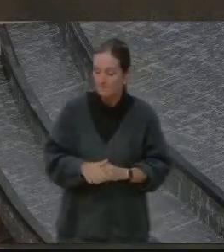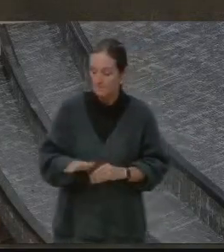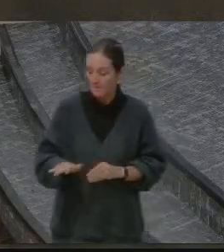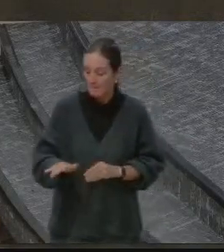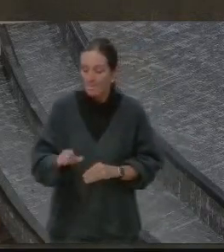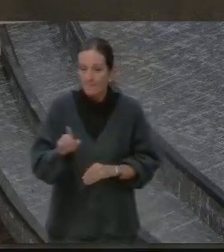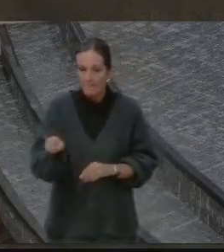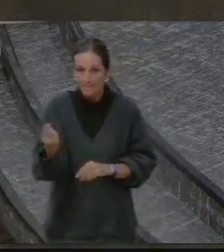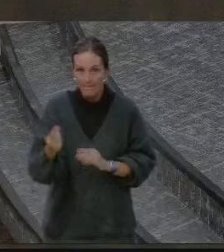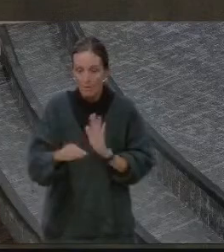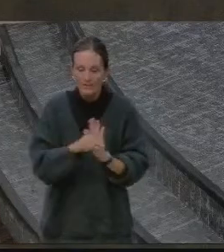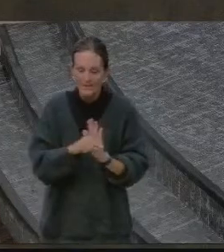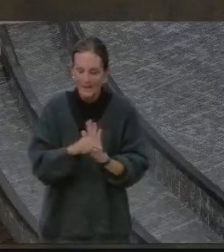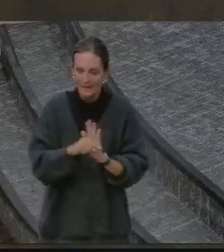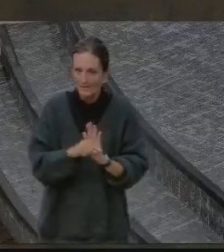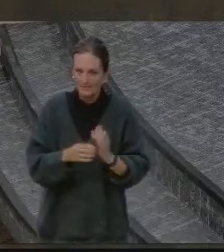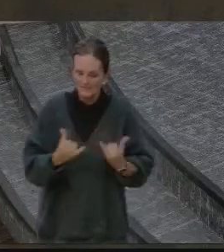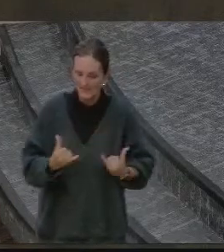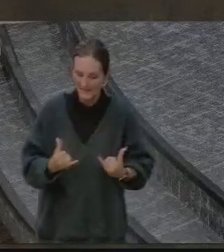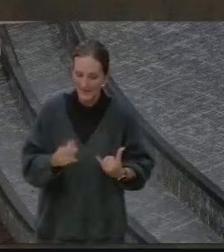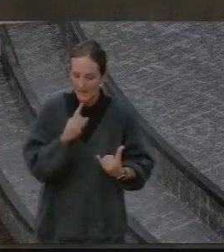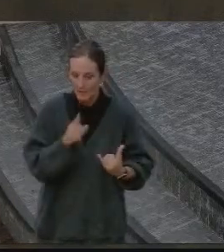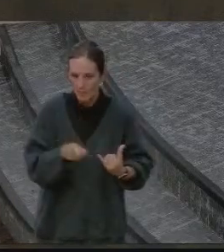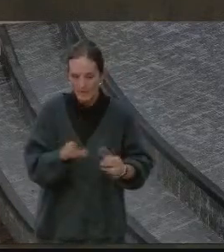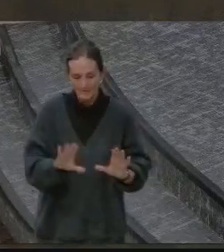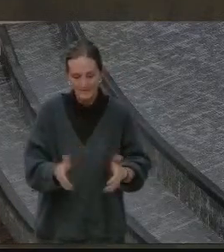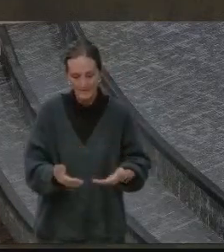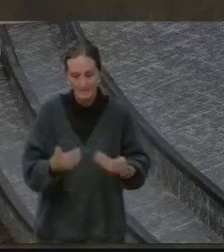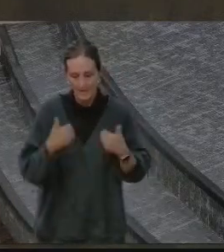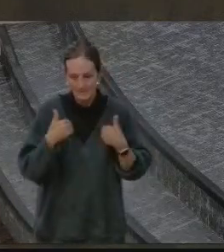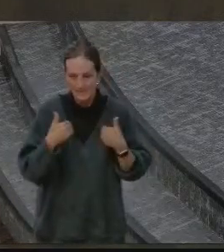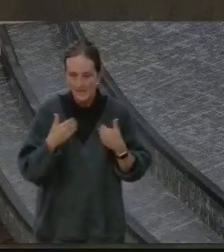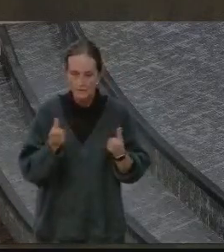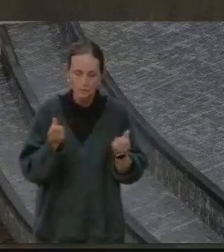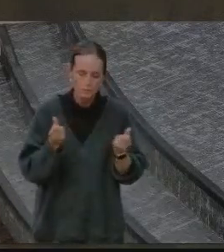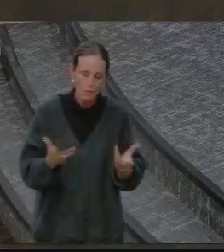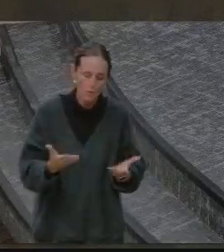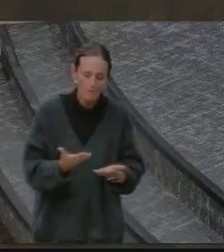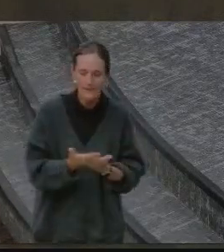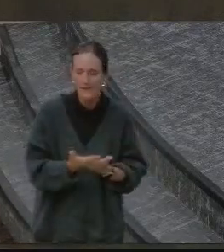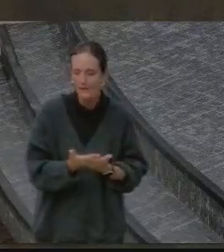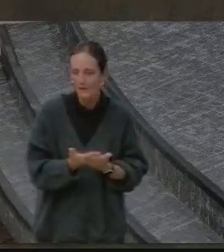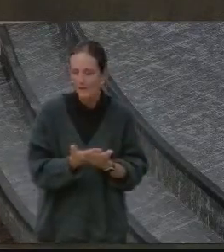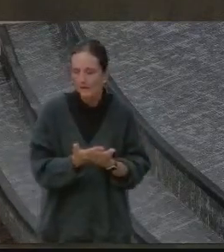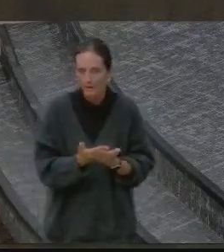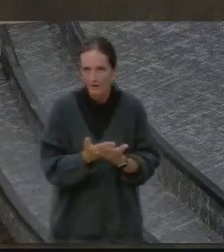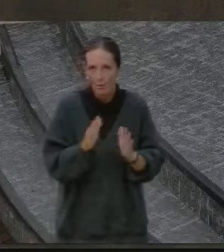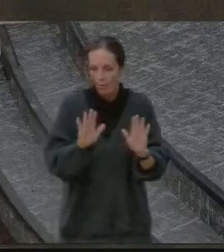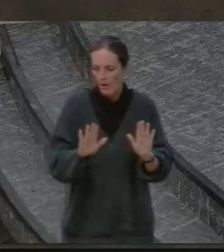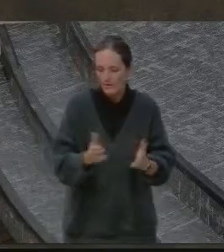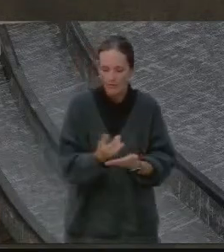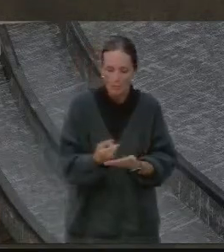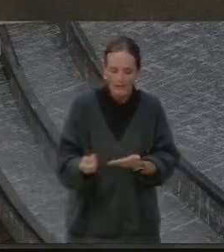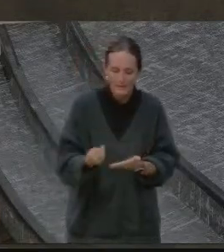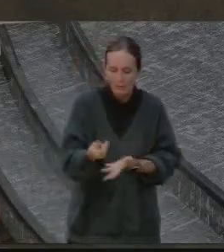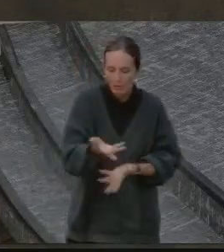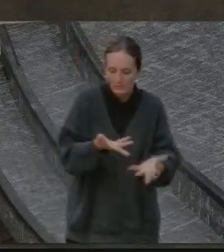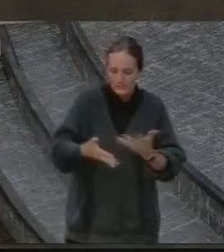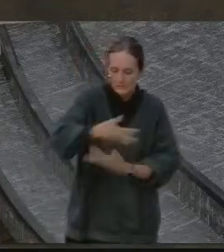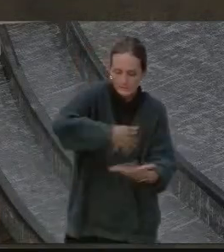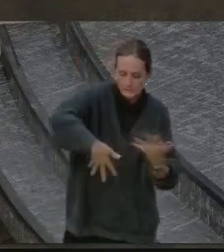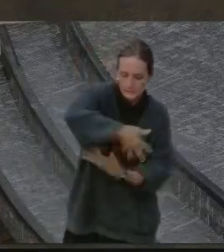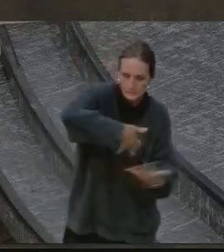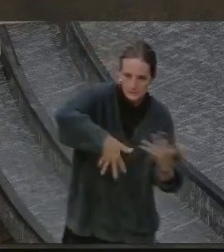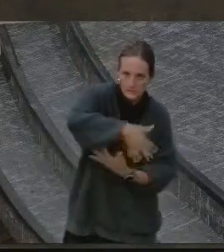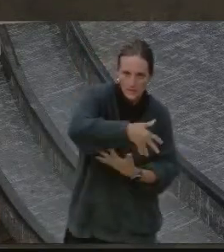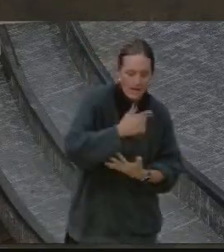negative to me today was that the class had so many great resources and was so engaging. I said, you're gonna make kids wanna come